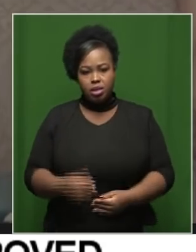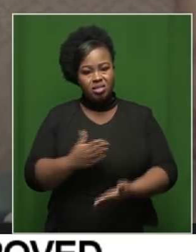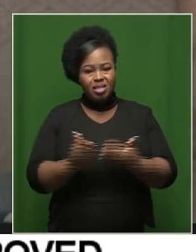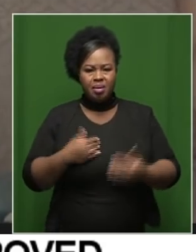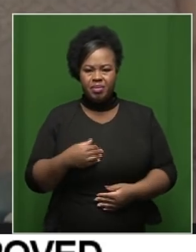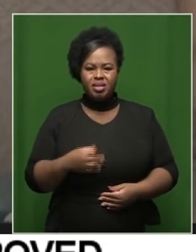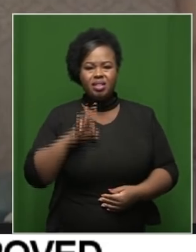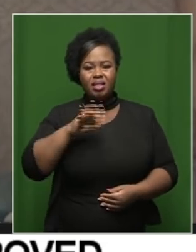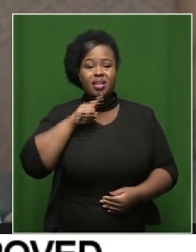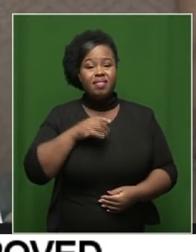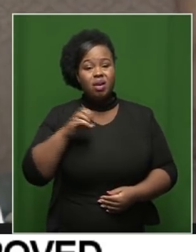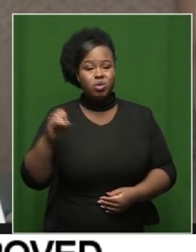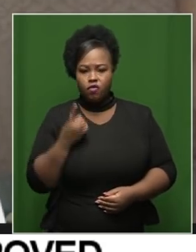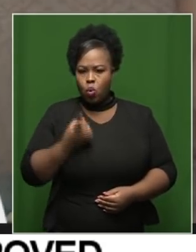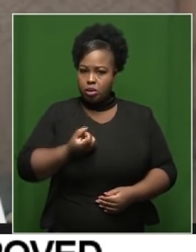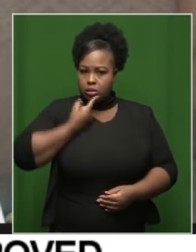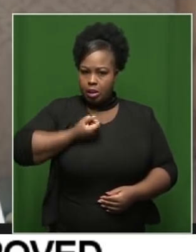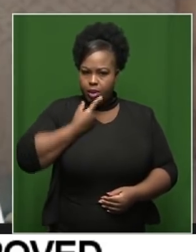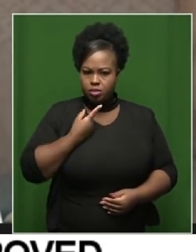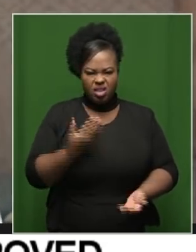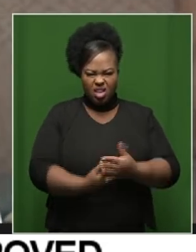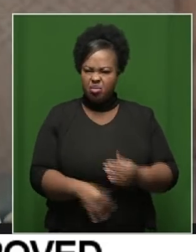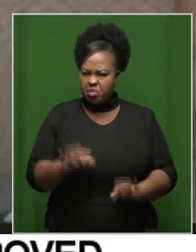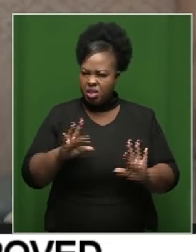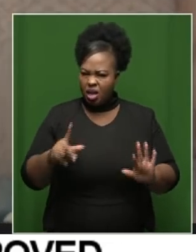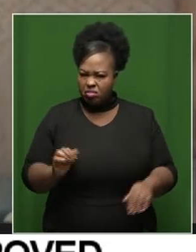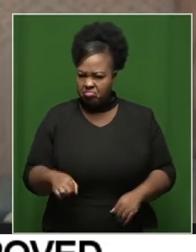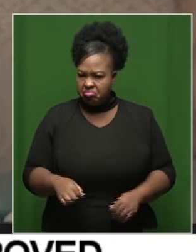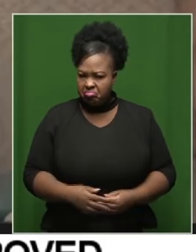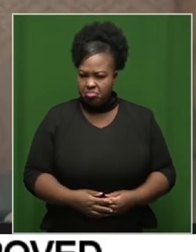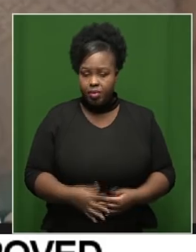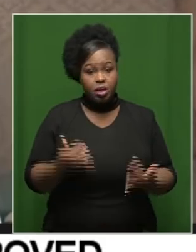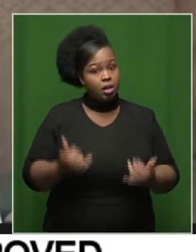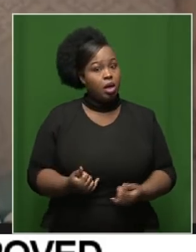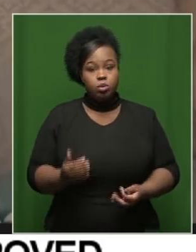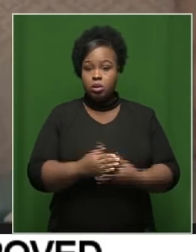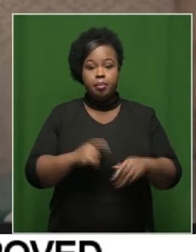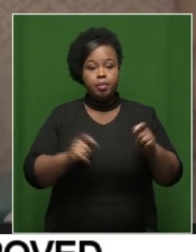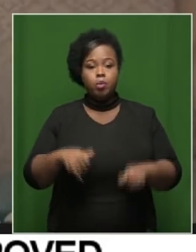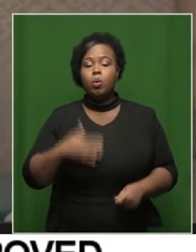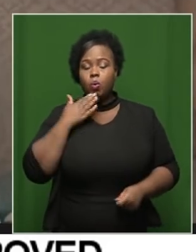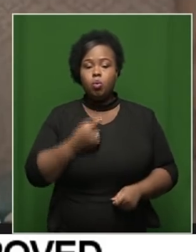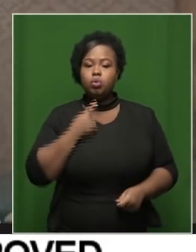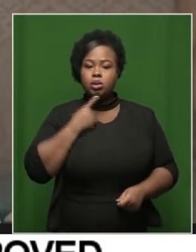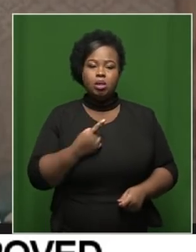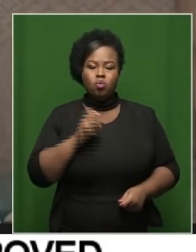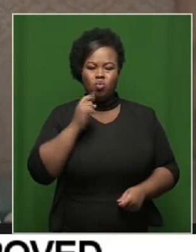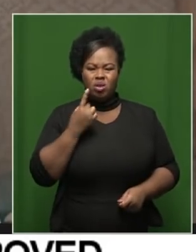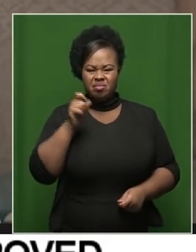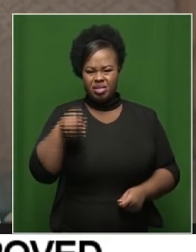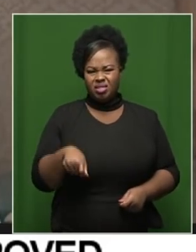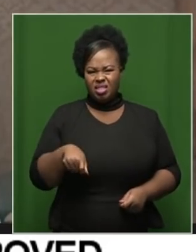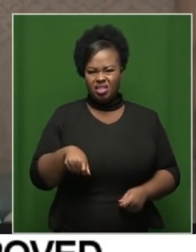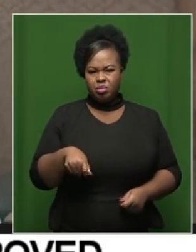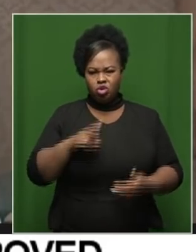to 3,000 Rand for one tablet that could possibly cost you 10 Rand. And now there are cases of people that have actually, or one person that